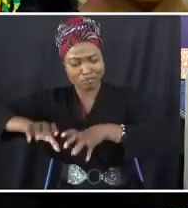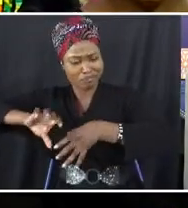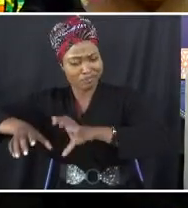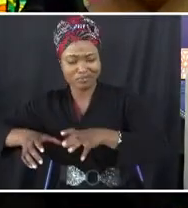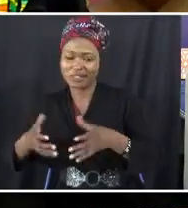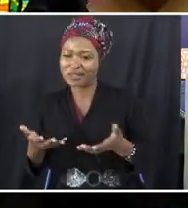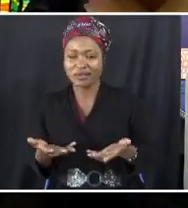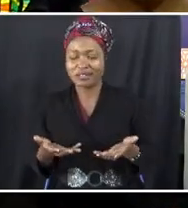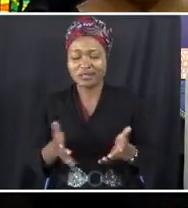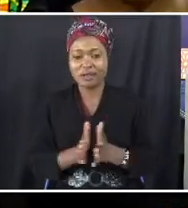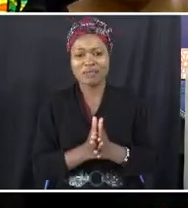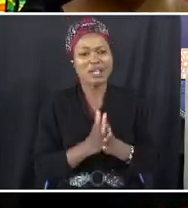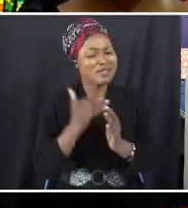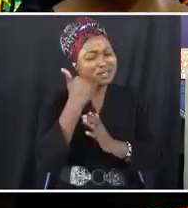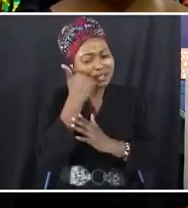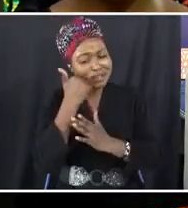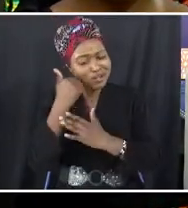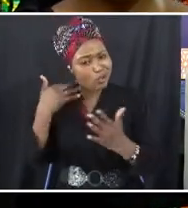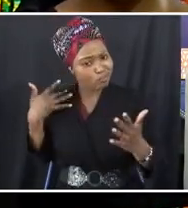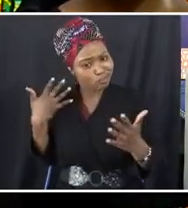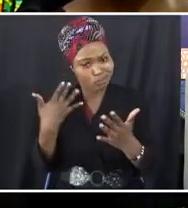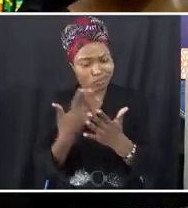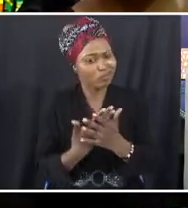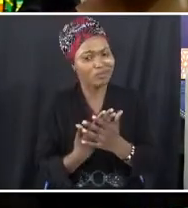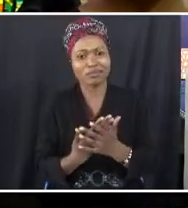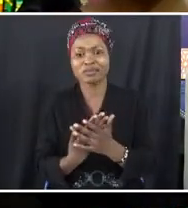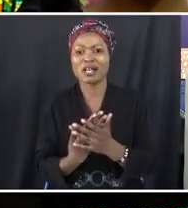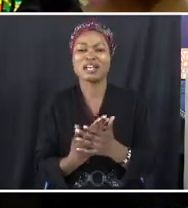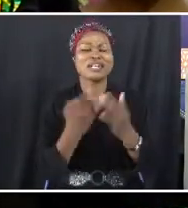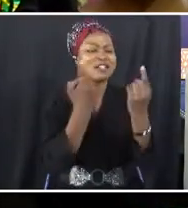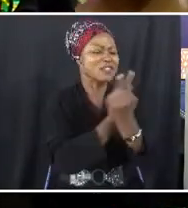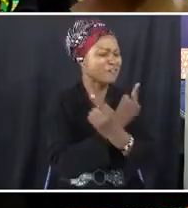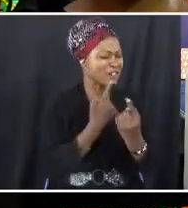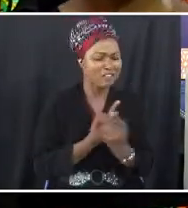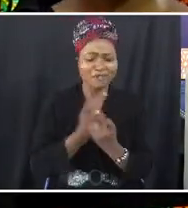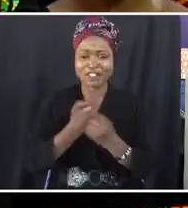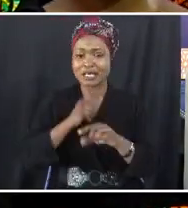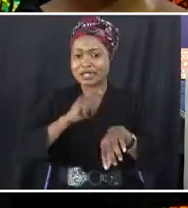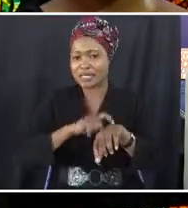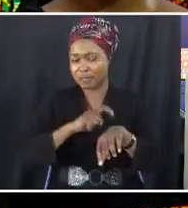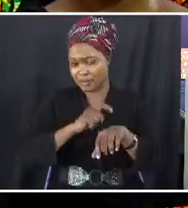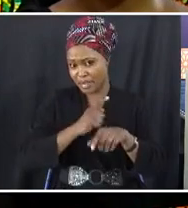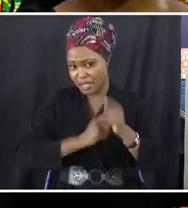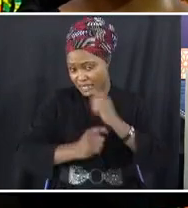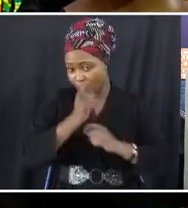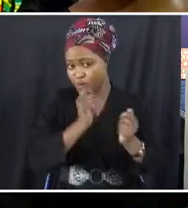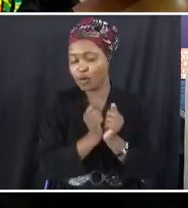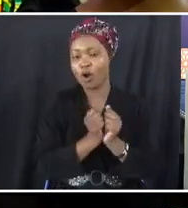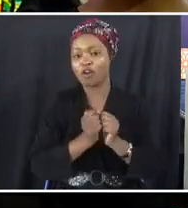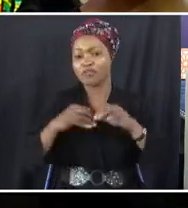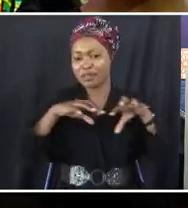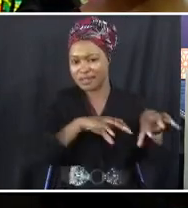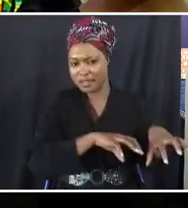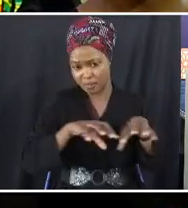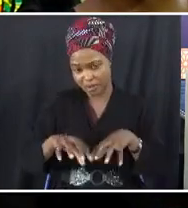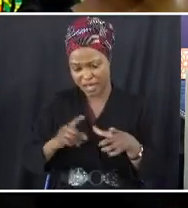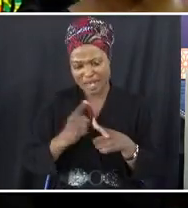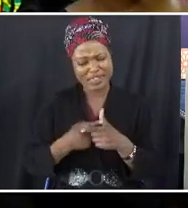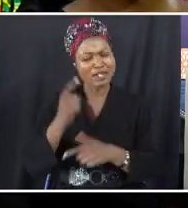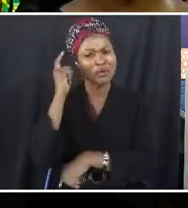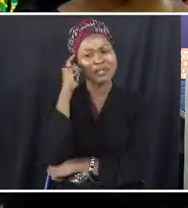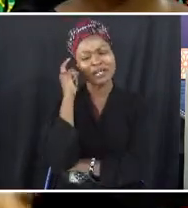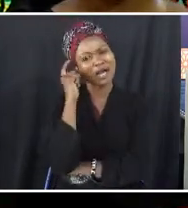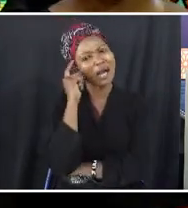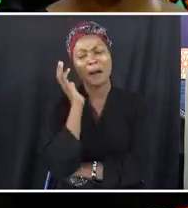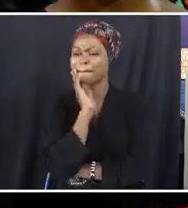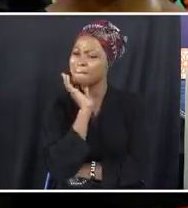and you know, diseases and all manner of sufferings. And then we wonder, what is